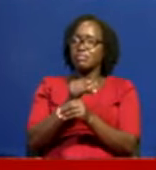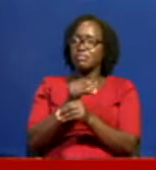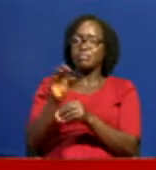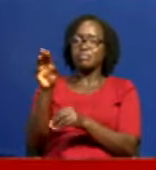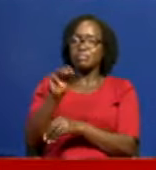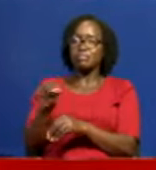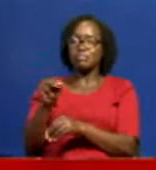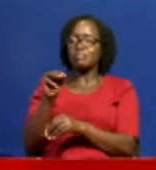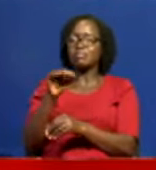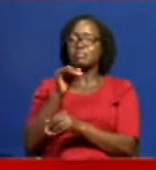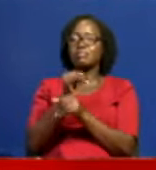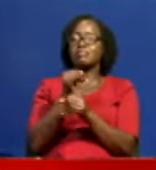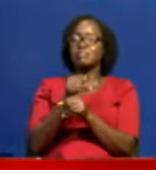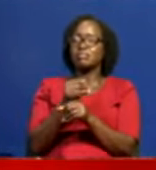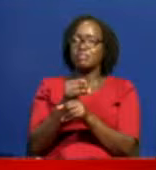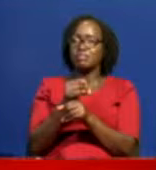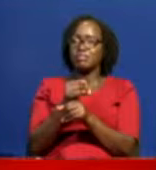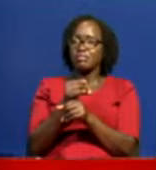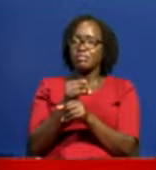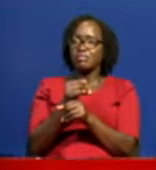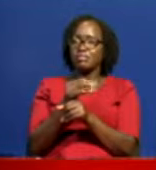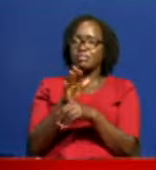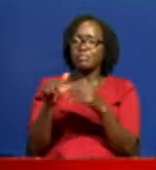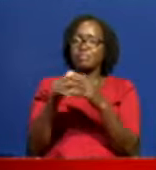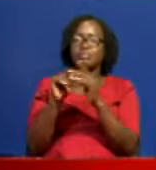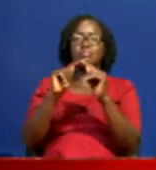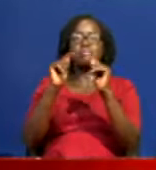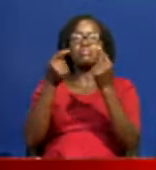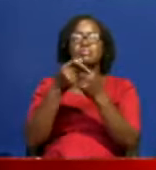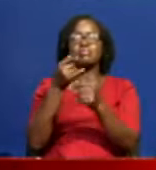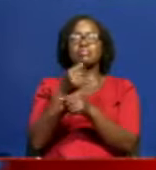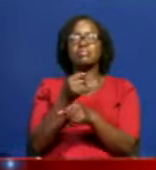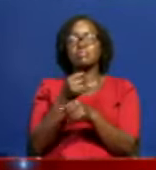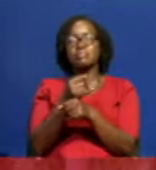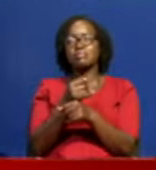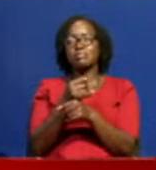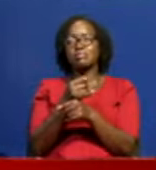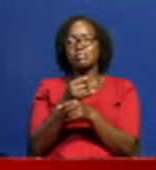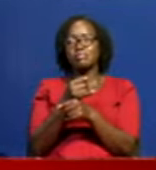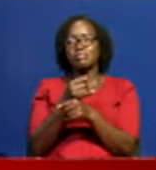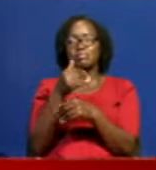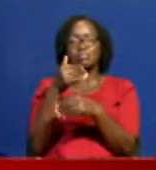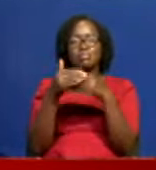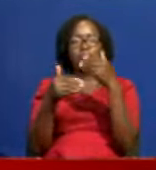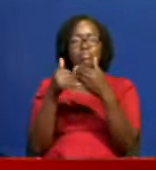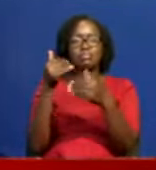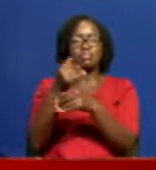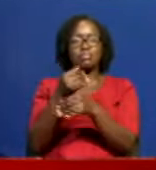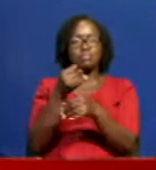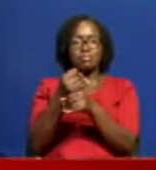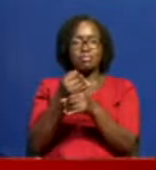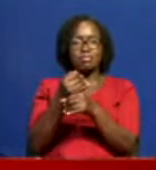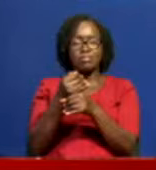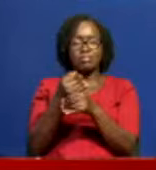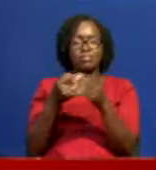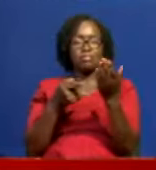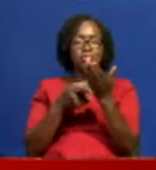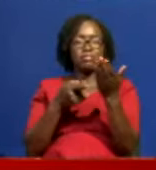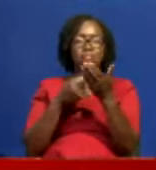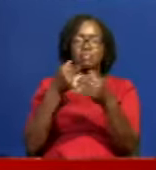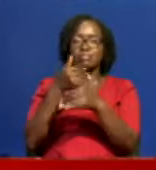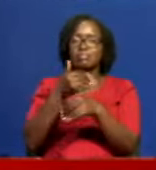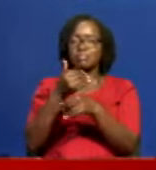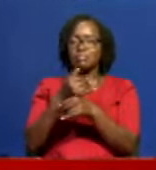Millions of jobs. All types of jobs, construction jobs, technical